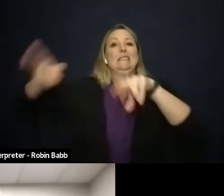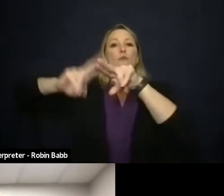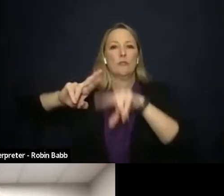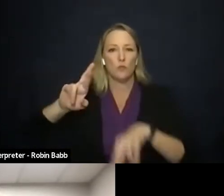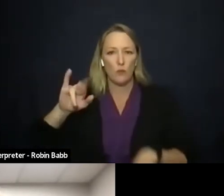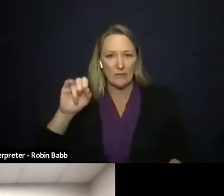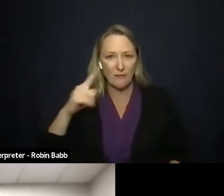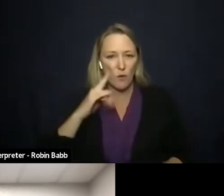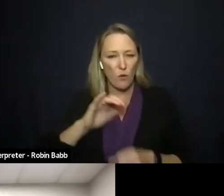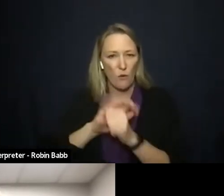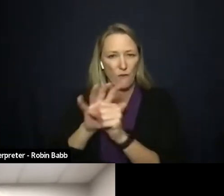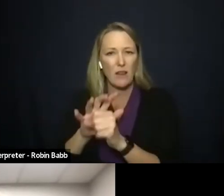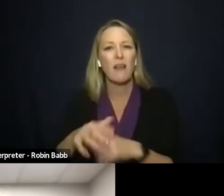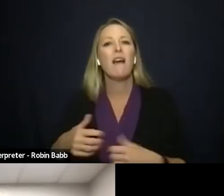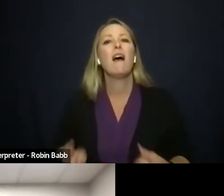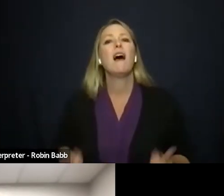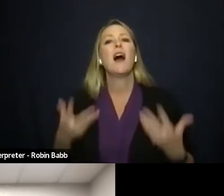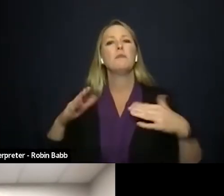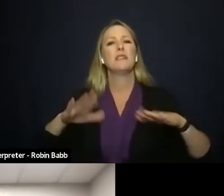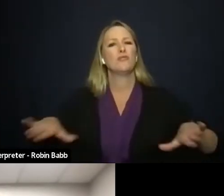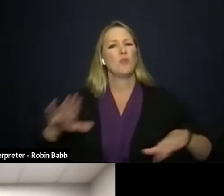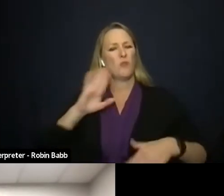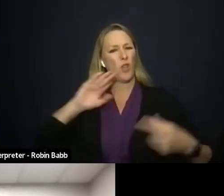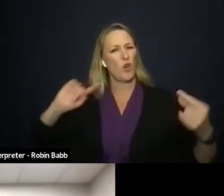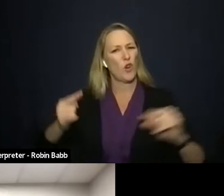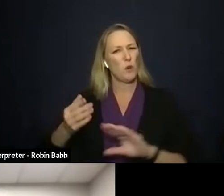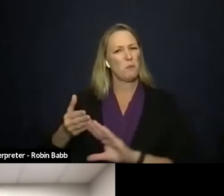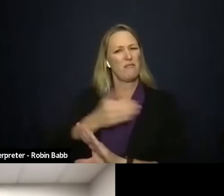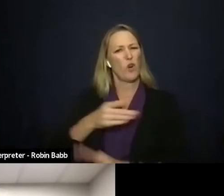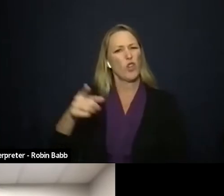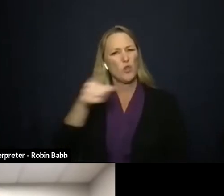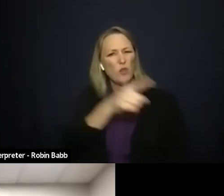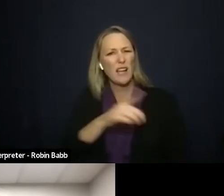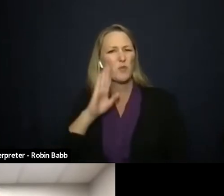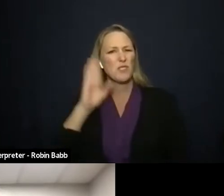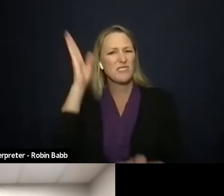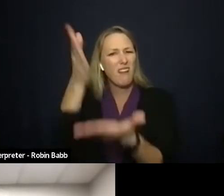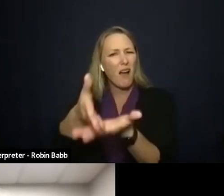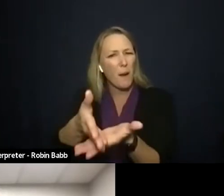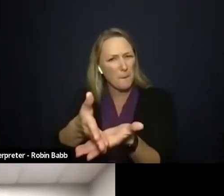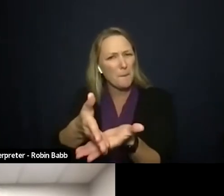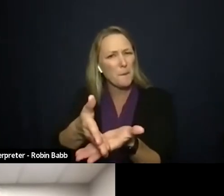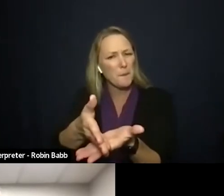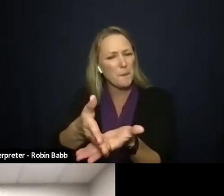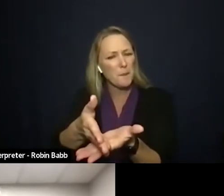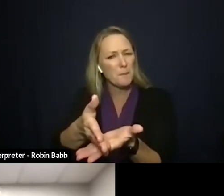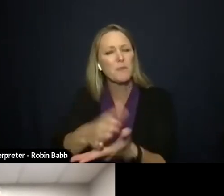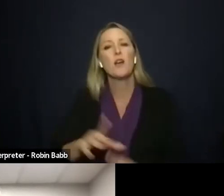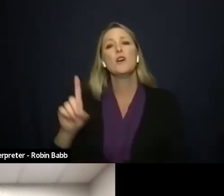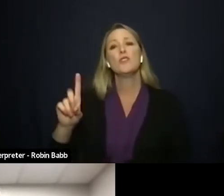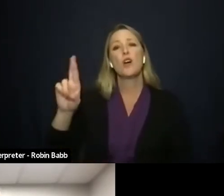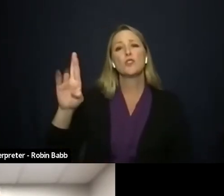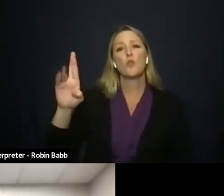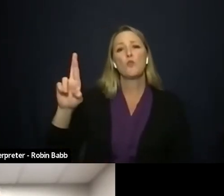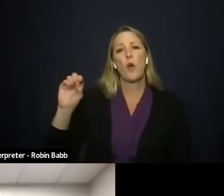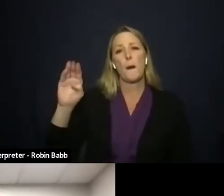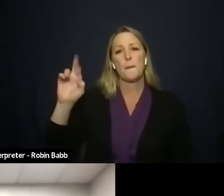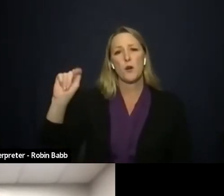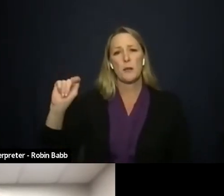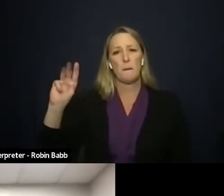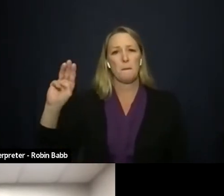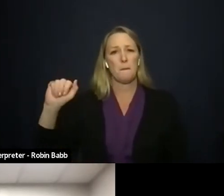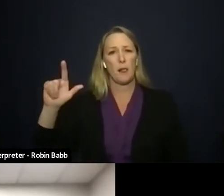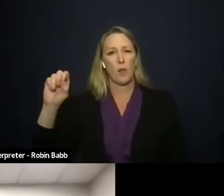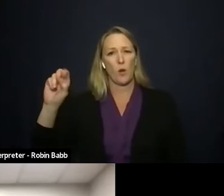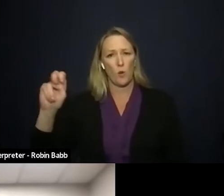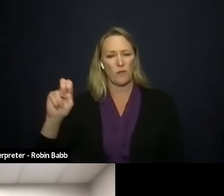how many children are going to be harmed before you guys will stop as dr robert malone founder of our